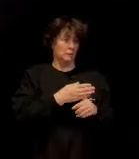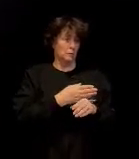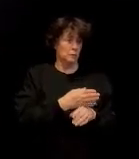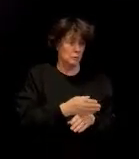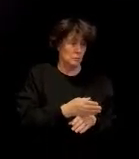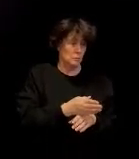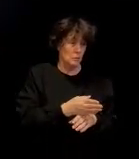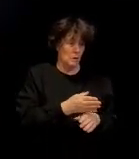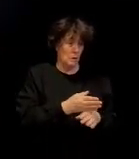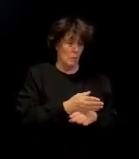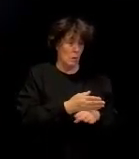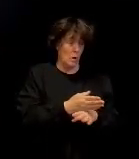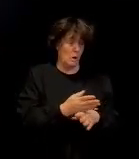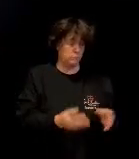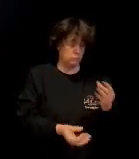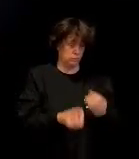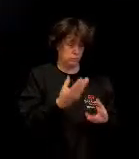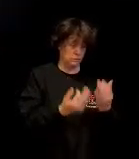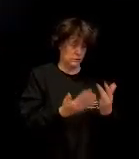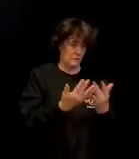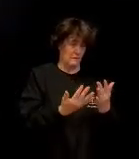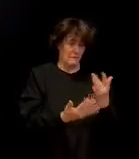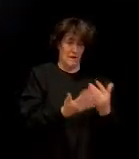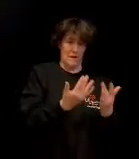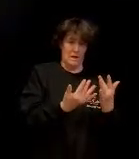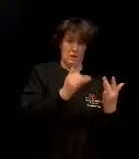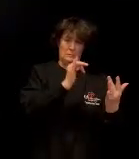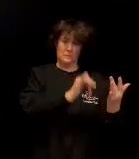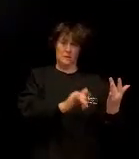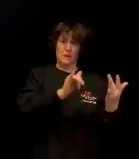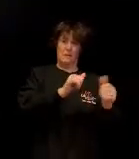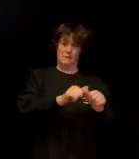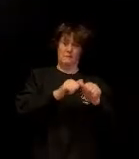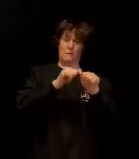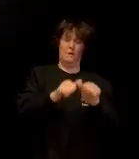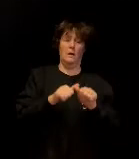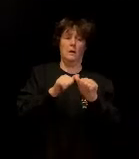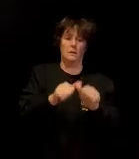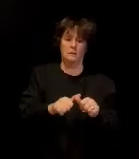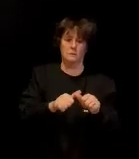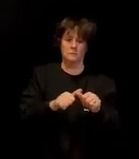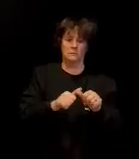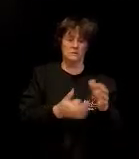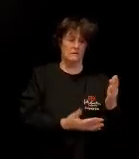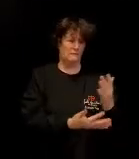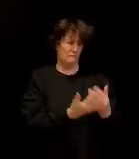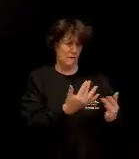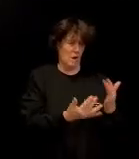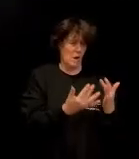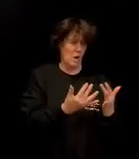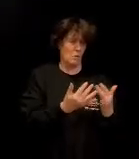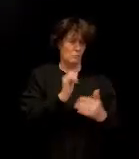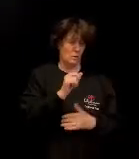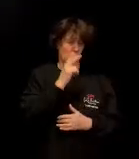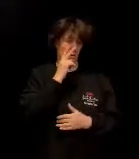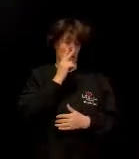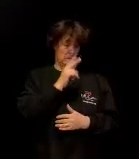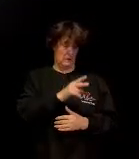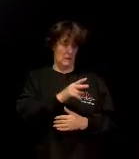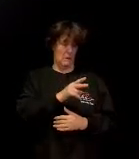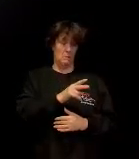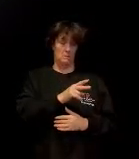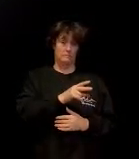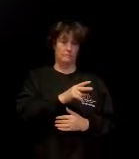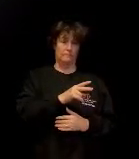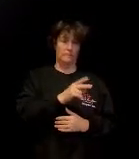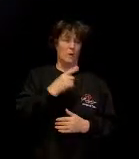was burning so that the fire of God would always be there, igniting things so you could see it. You